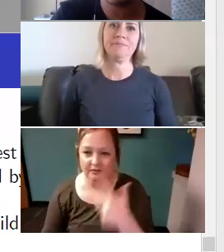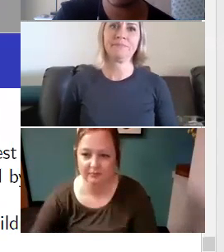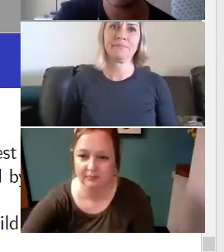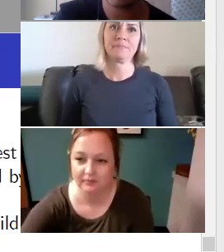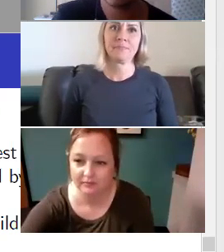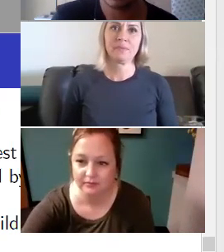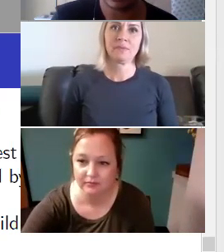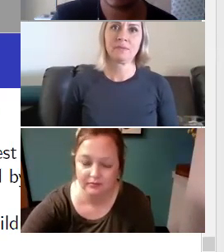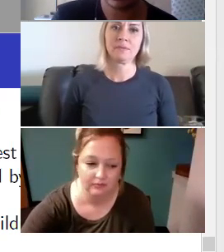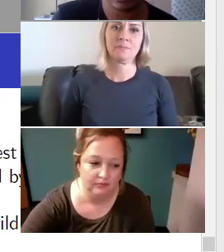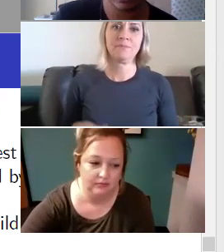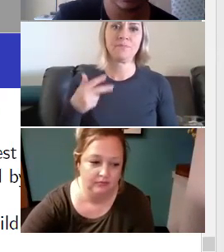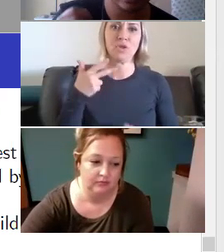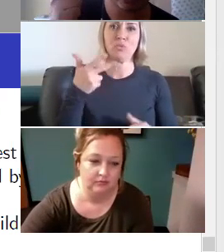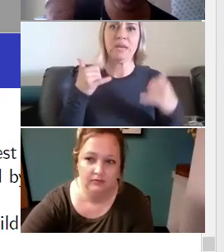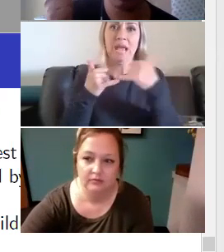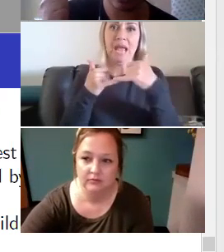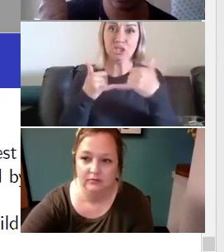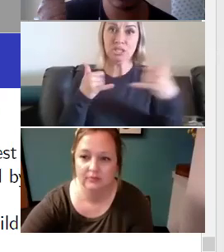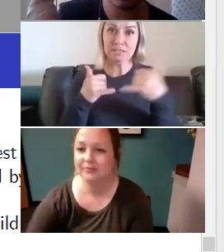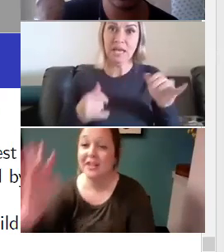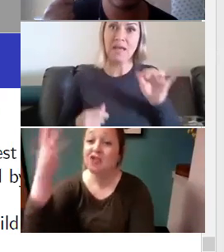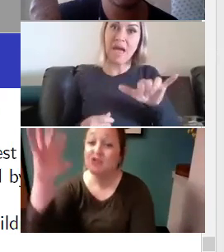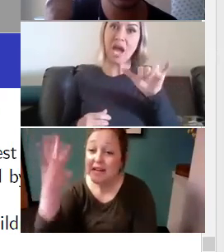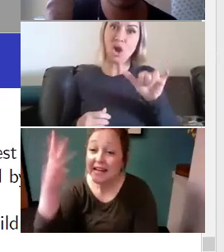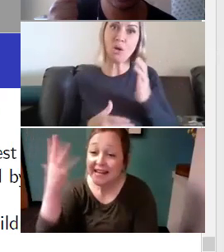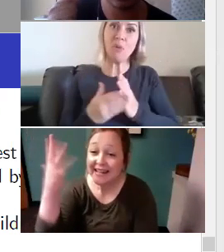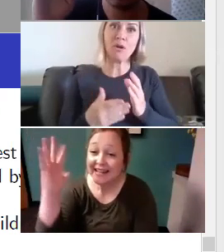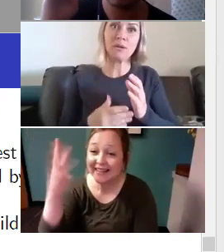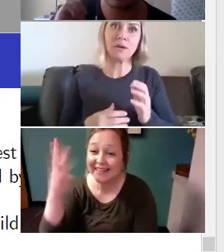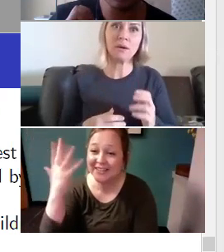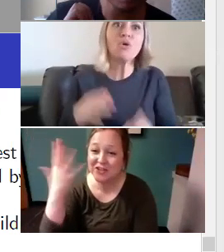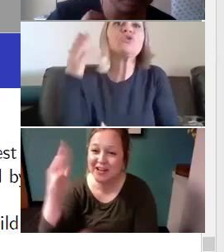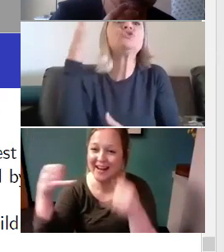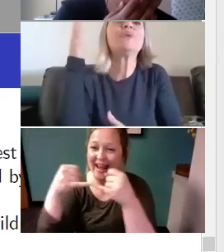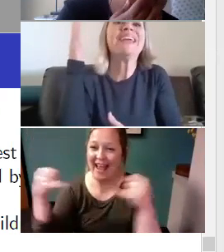Where tree edges are the edges that are actually part of the DFS search procedure.